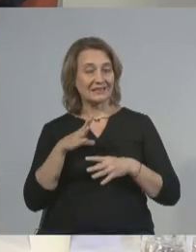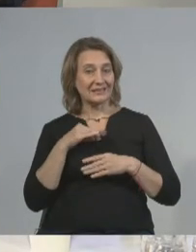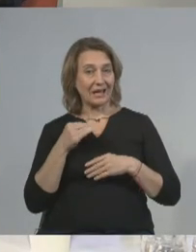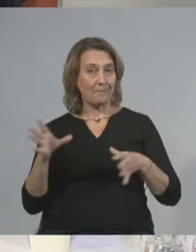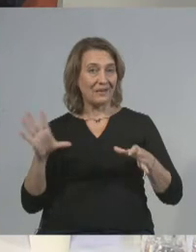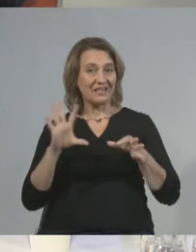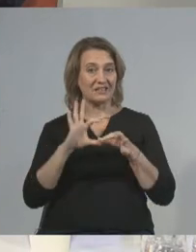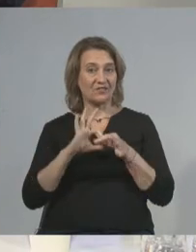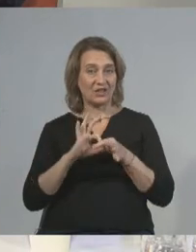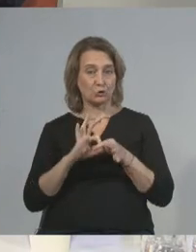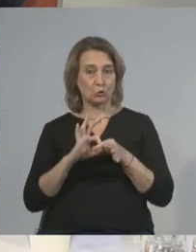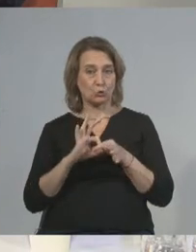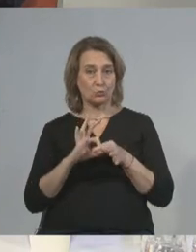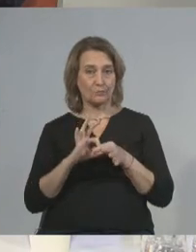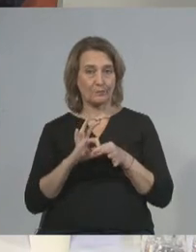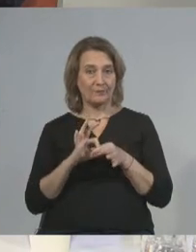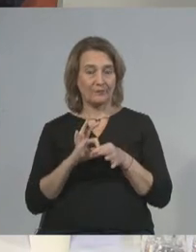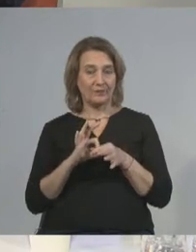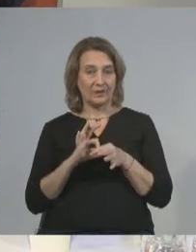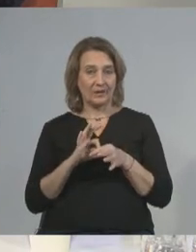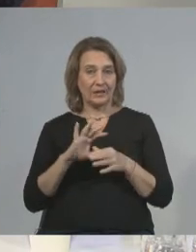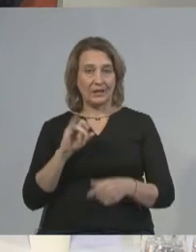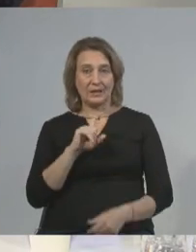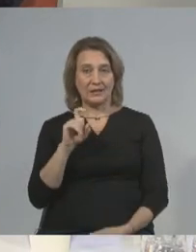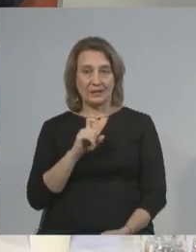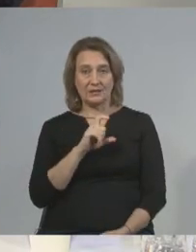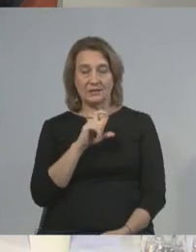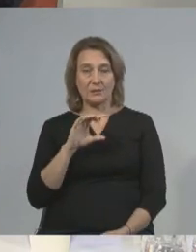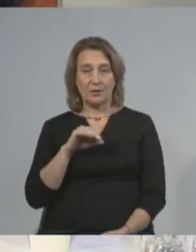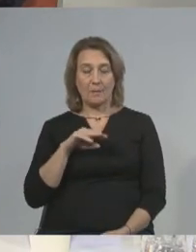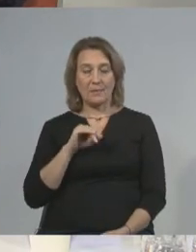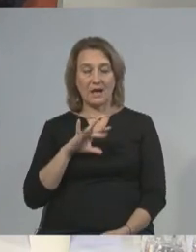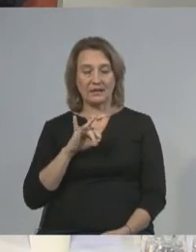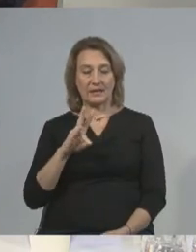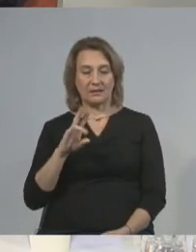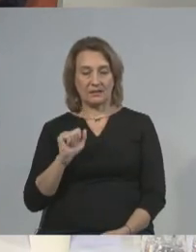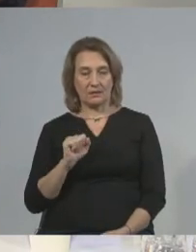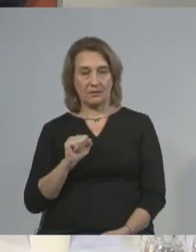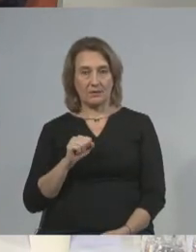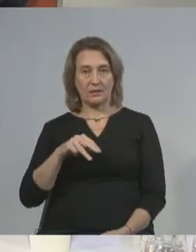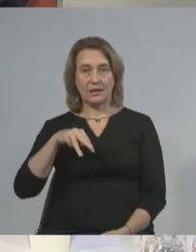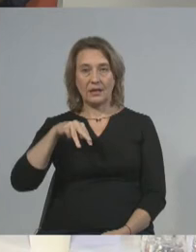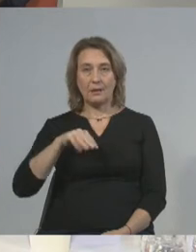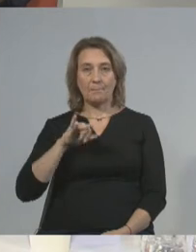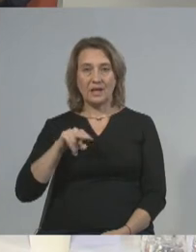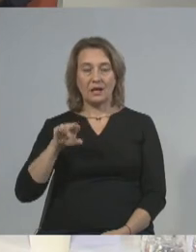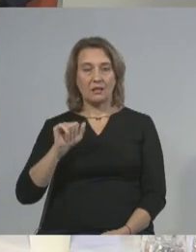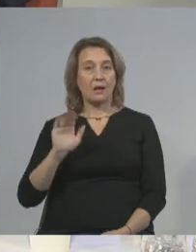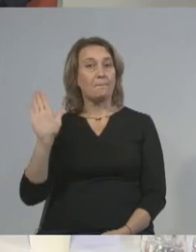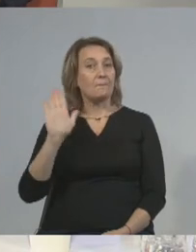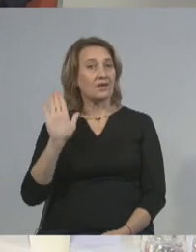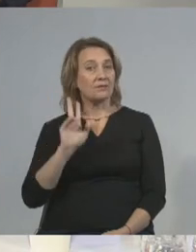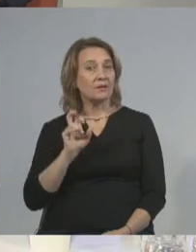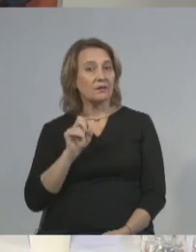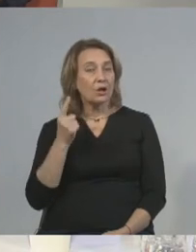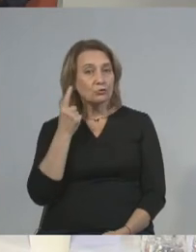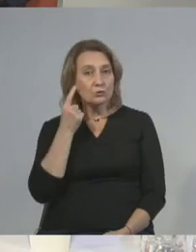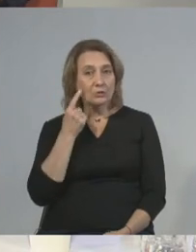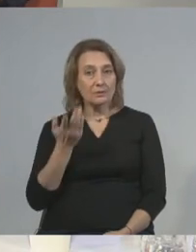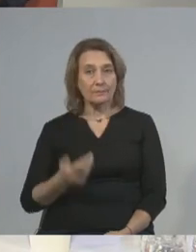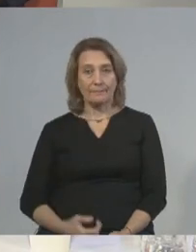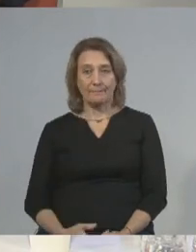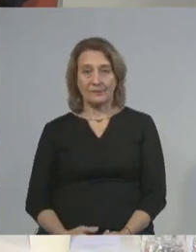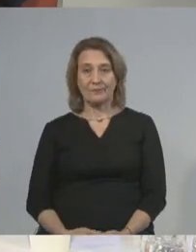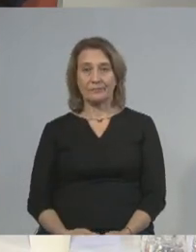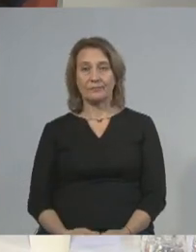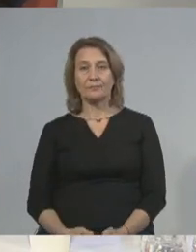see that we have other colleagues from bosnia and croatia marina and mila hi can you hear us